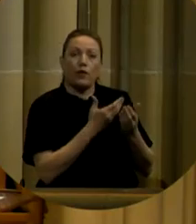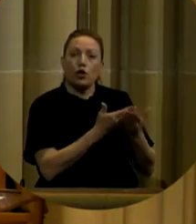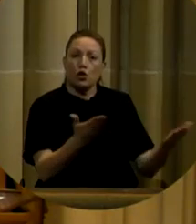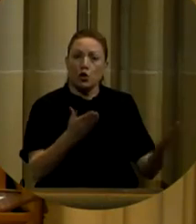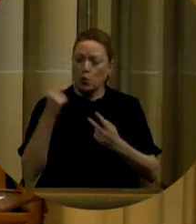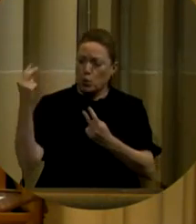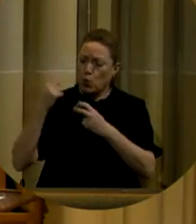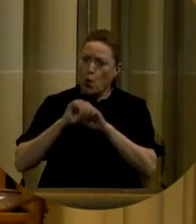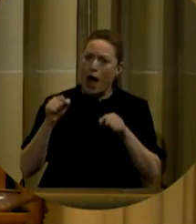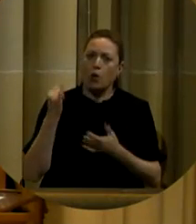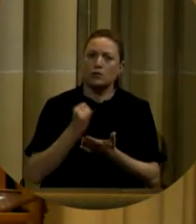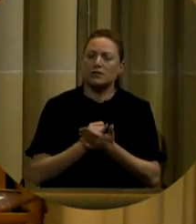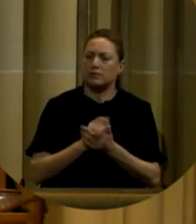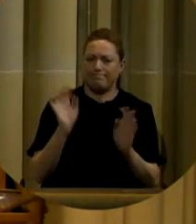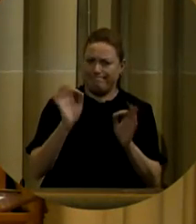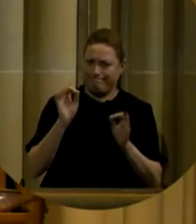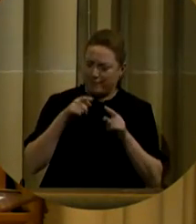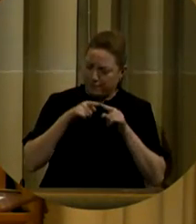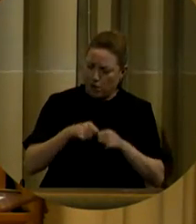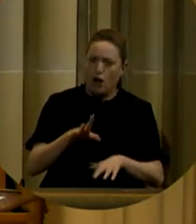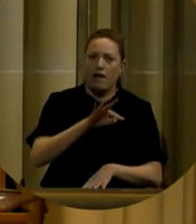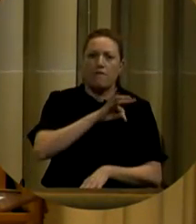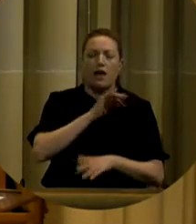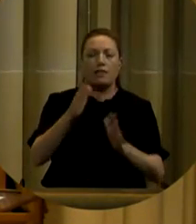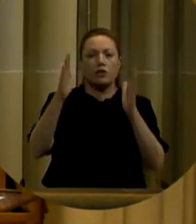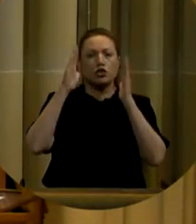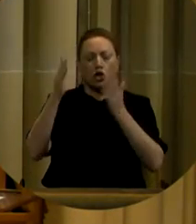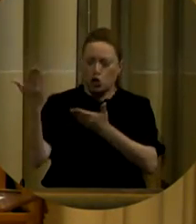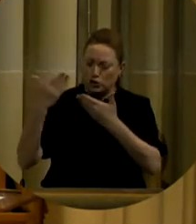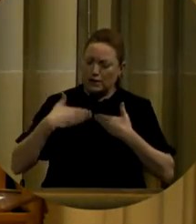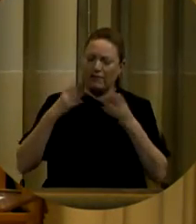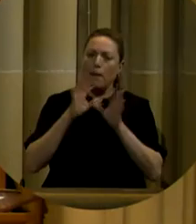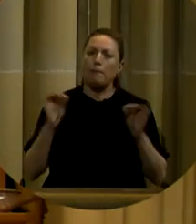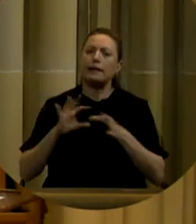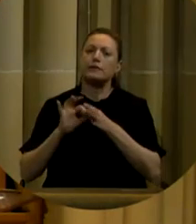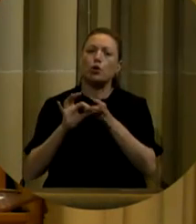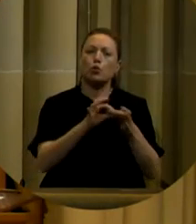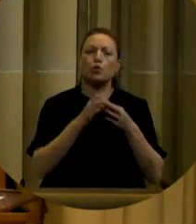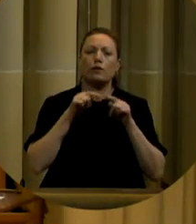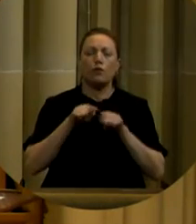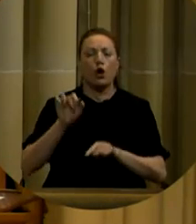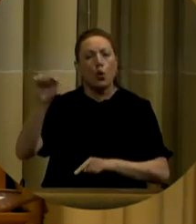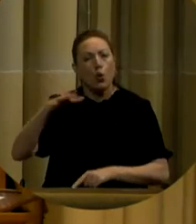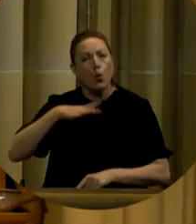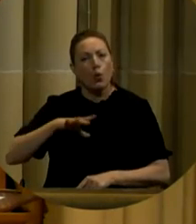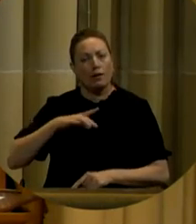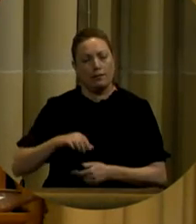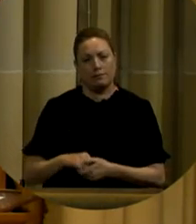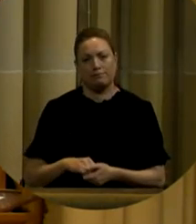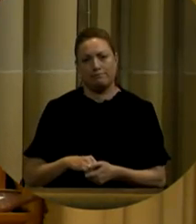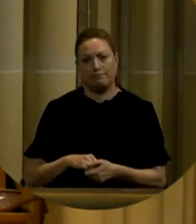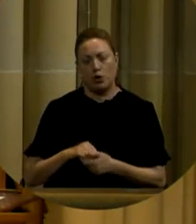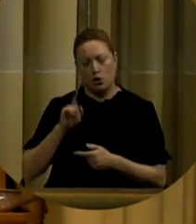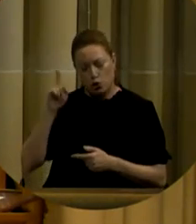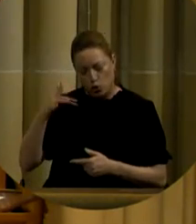on the faith of your Church, and graciously grant her peace and unity in accordance with your will, who live and reign